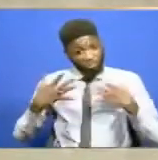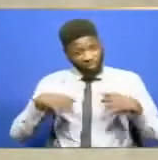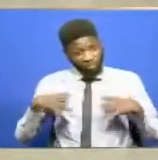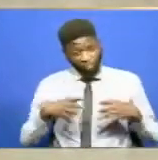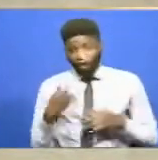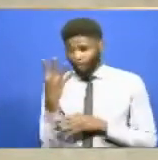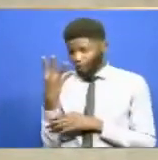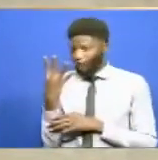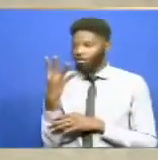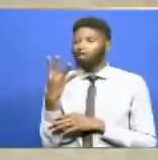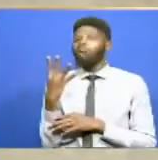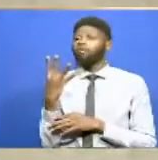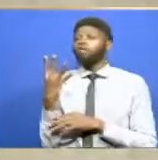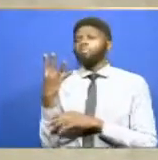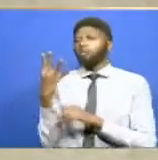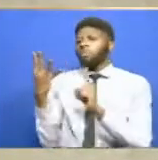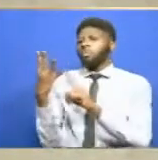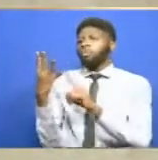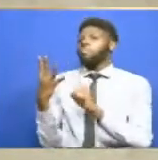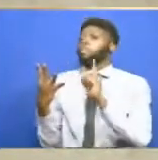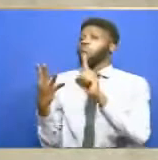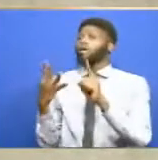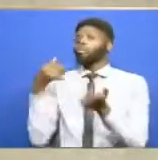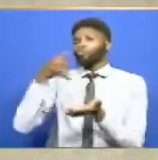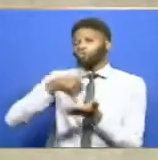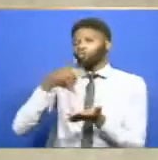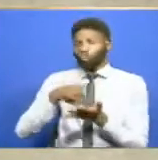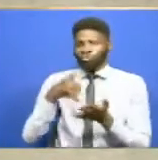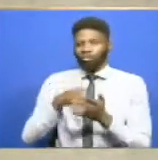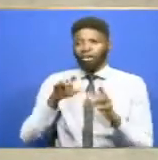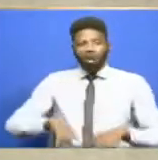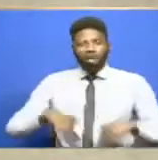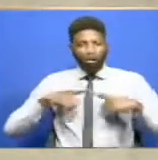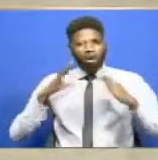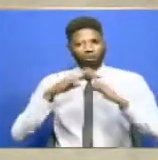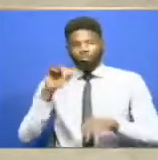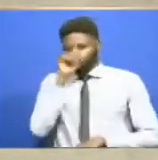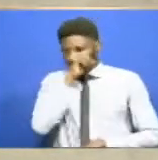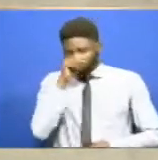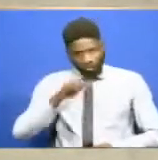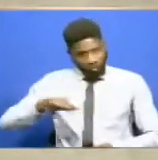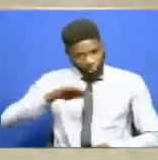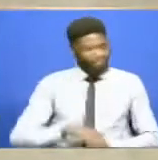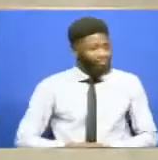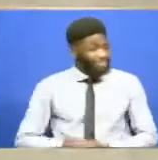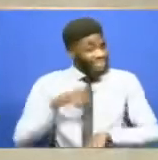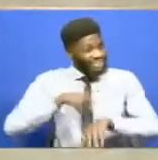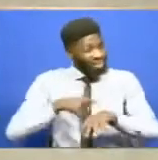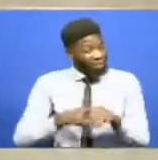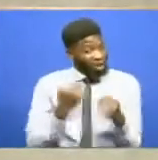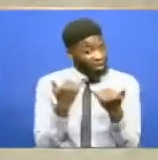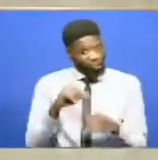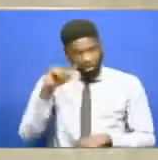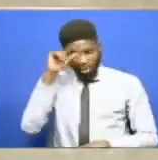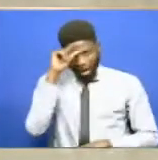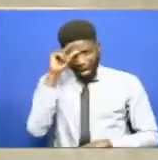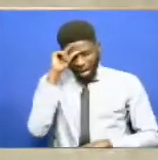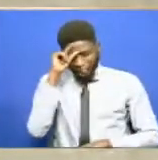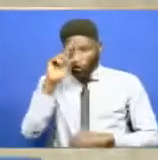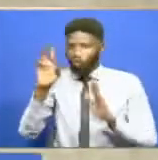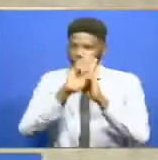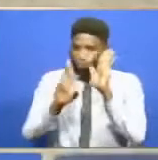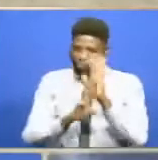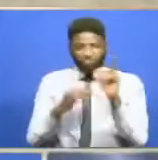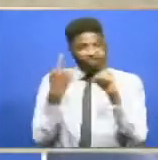the global urban population. So during this time that governments are adopting some measures involving